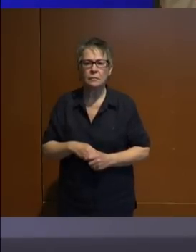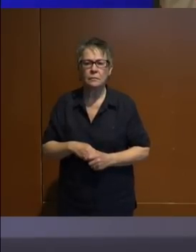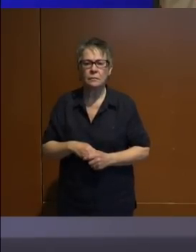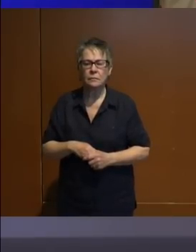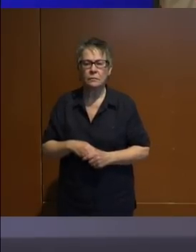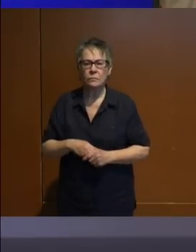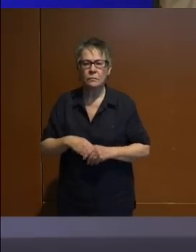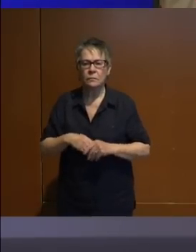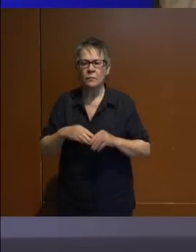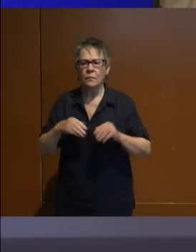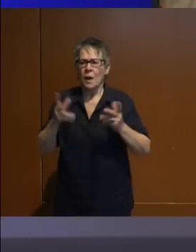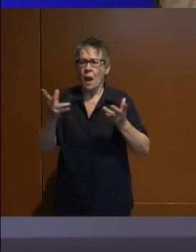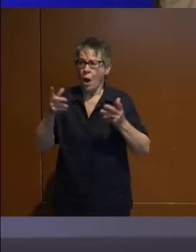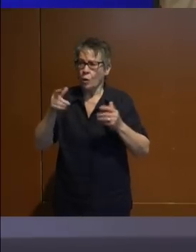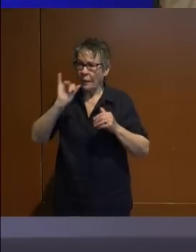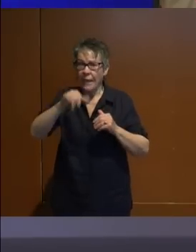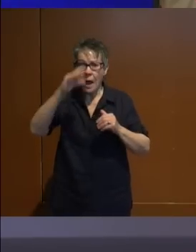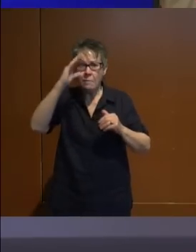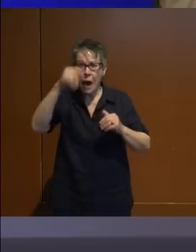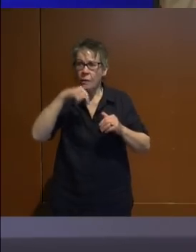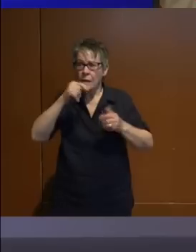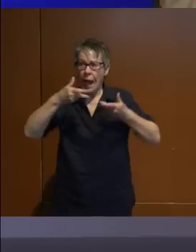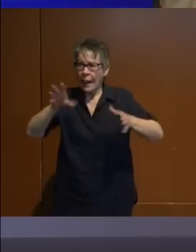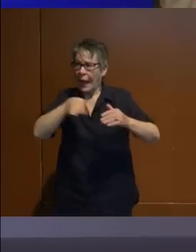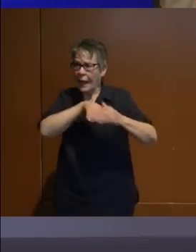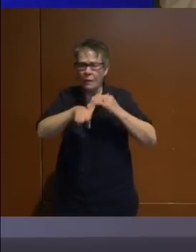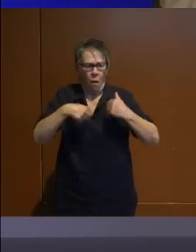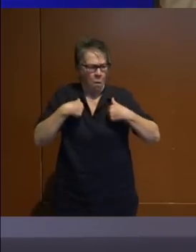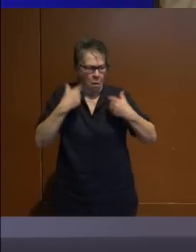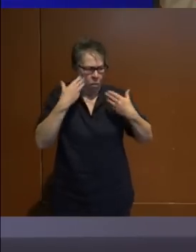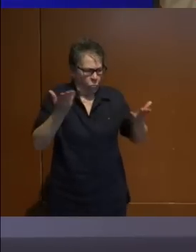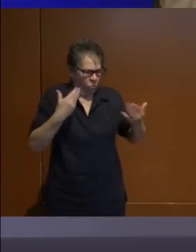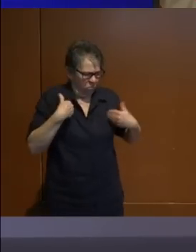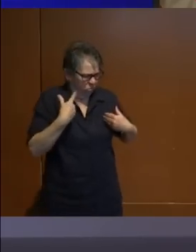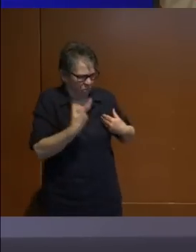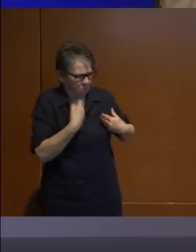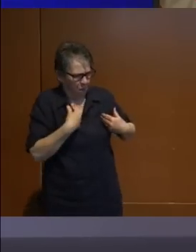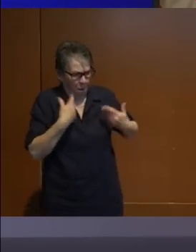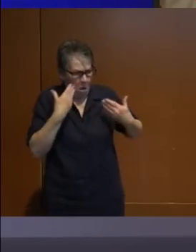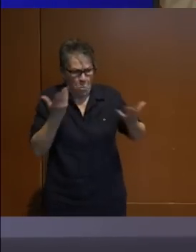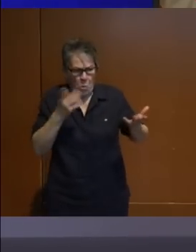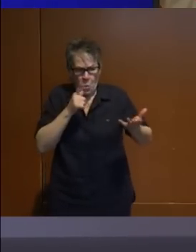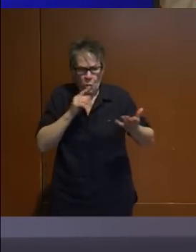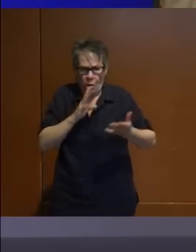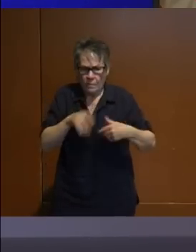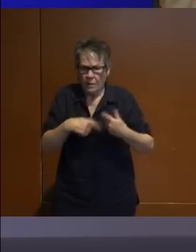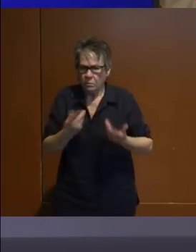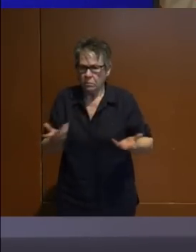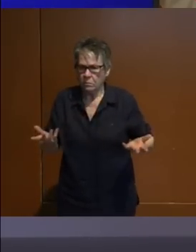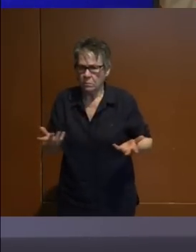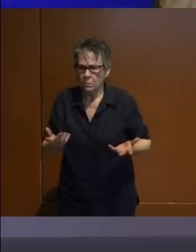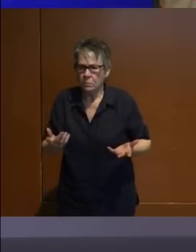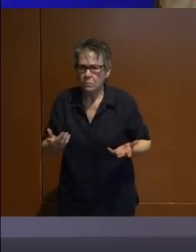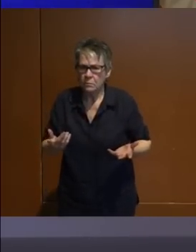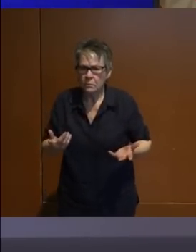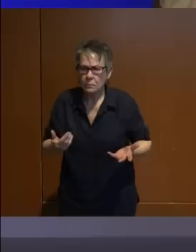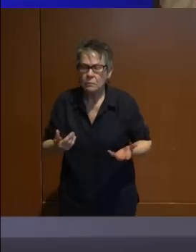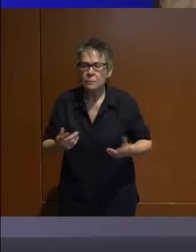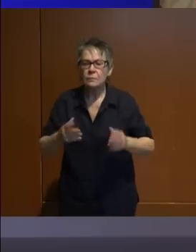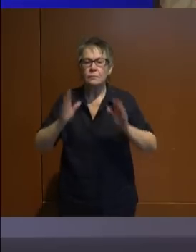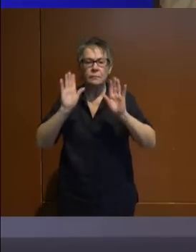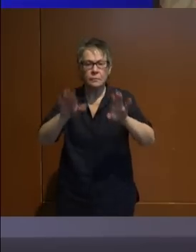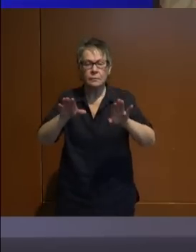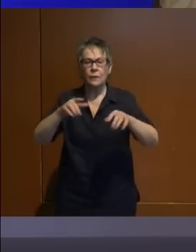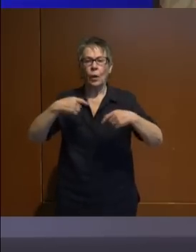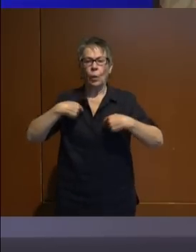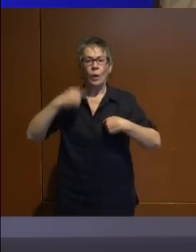Thank you all. Again, we're in the fight of our lives. We will not win, and we will win, by the way, but we won't win unless we all band together and do our